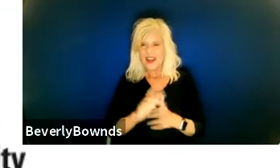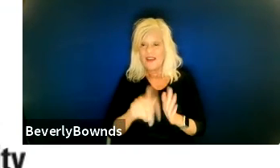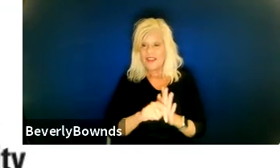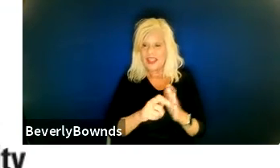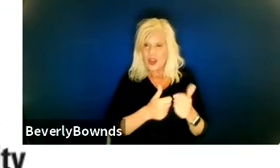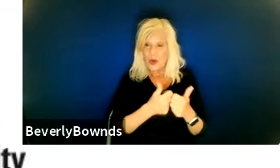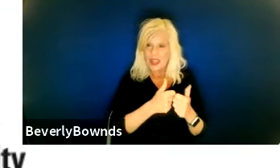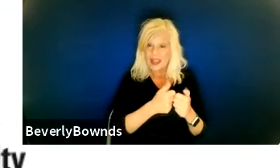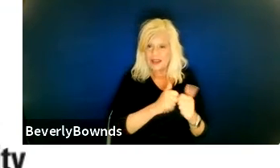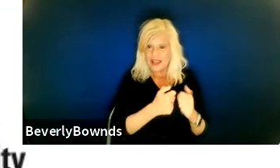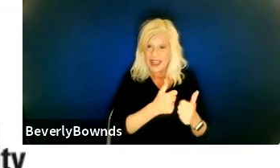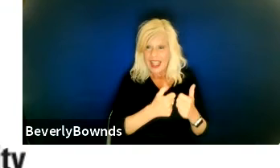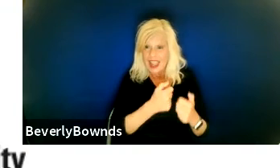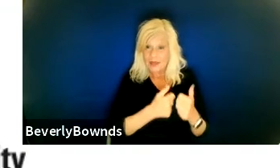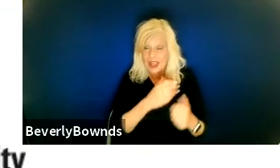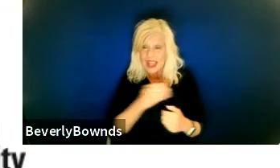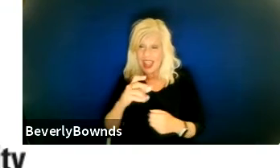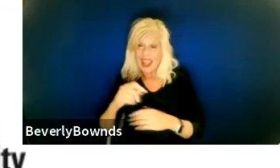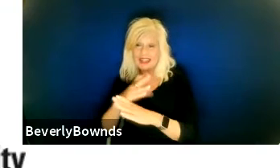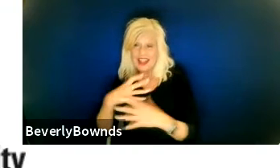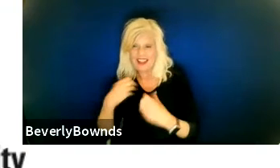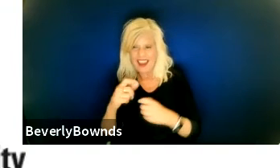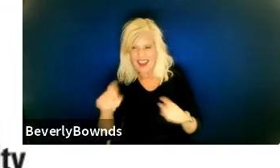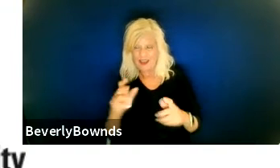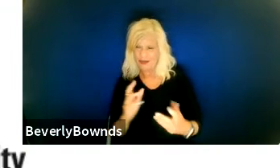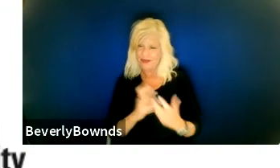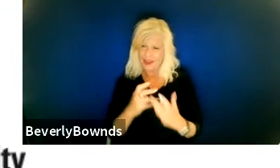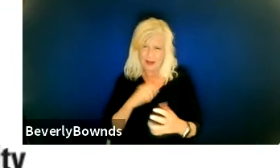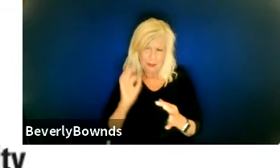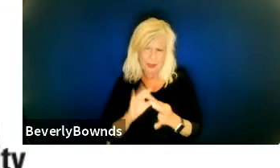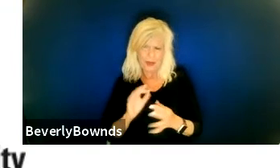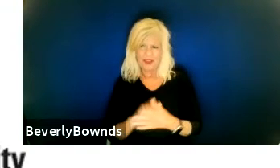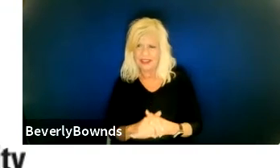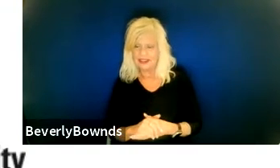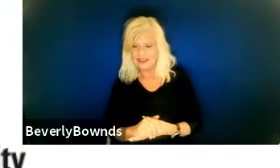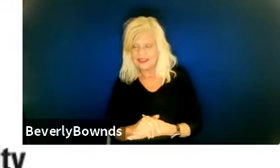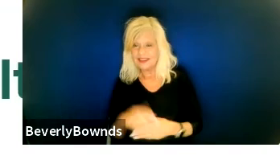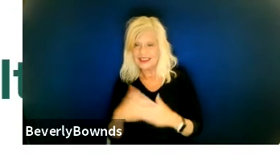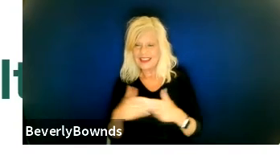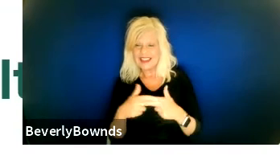you've heard from today, all these wonderful projects, the fit was just perfect. Next slide, please.